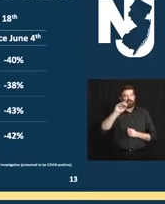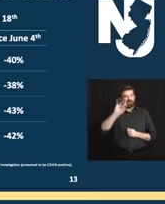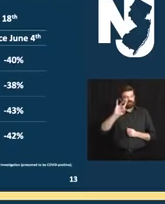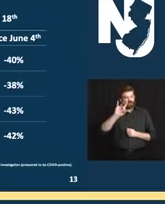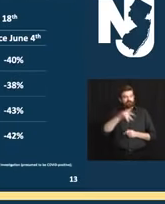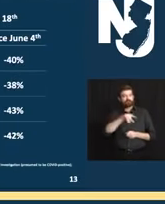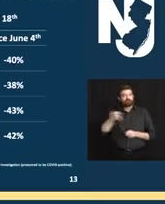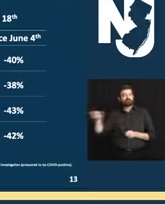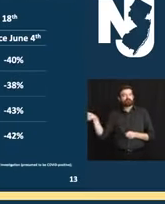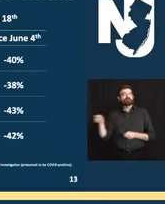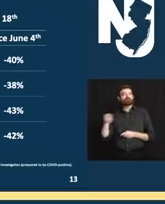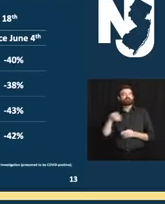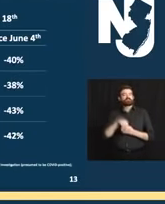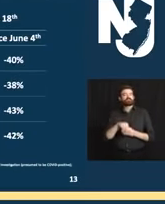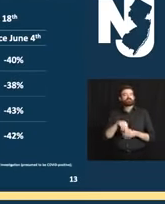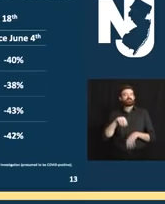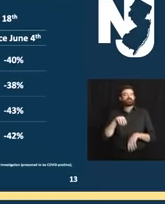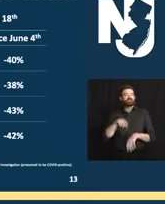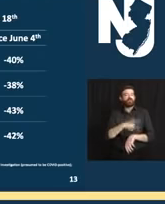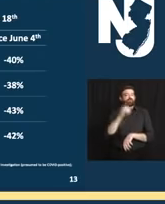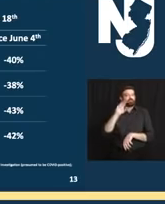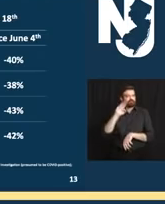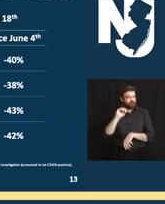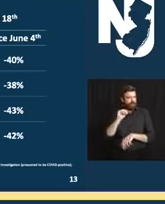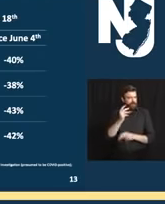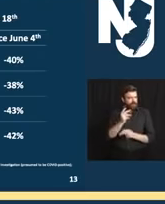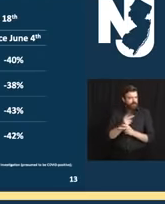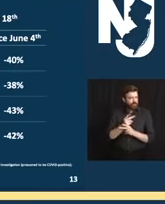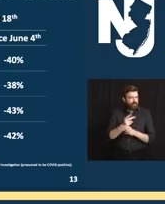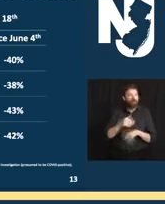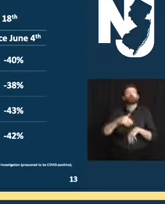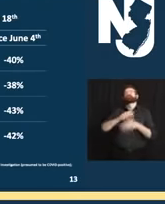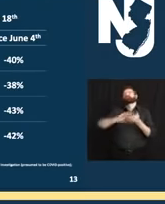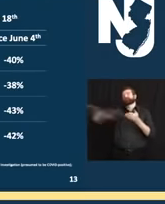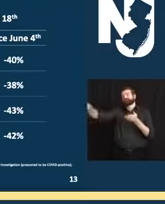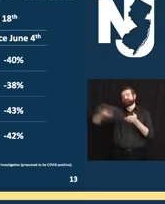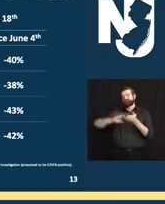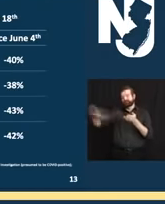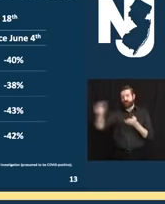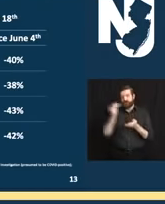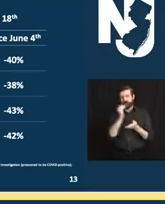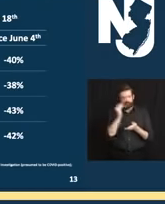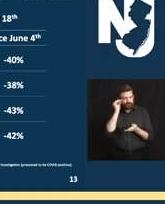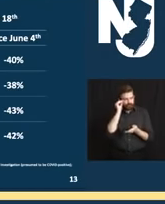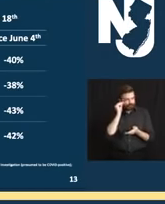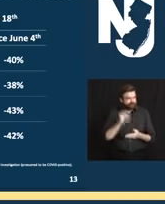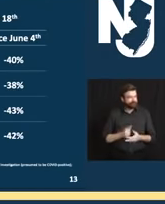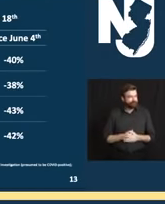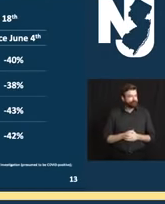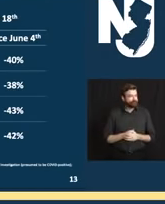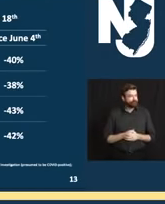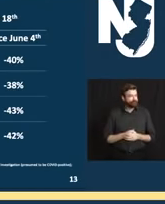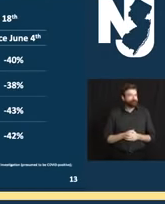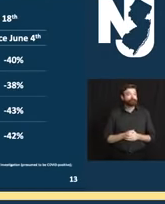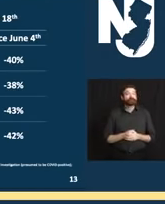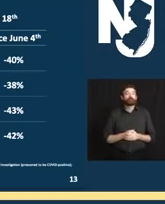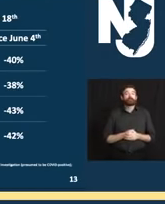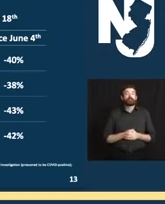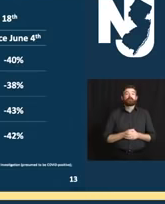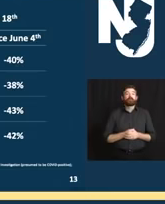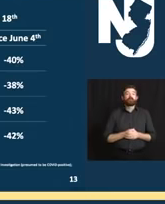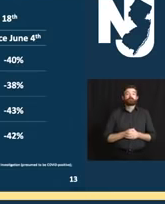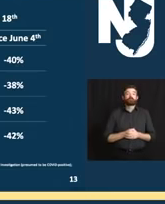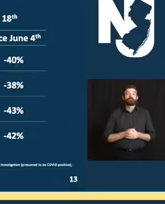healthcare systems, we continue to see the numbers we want to see in terms of new and total hospitalizations and increasing numbers